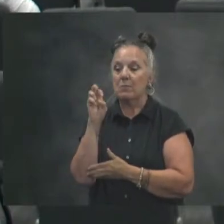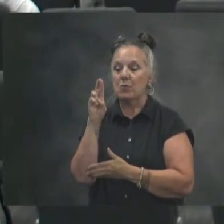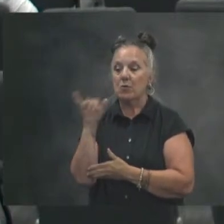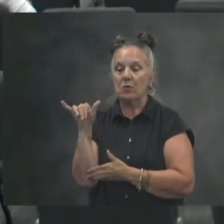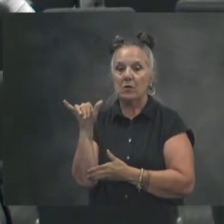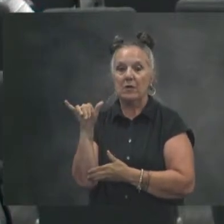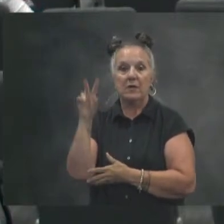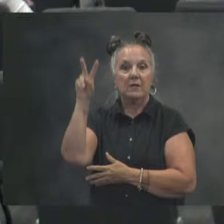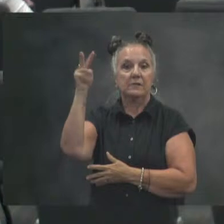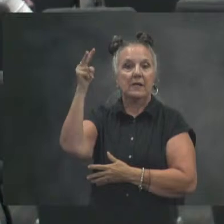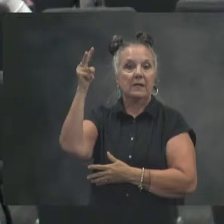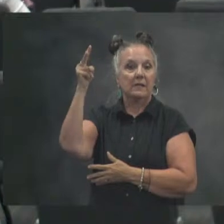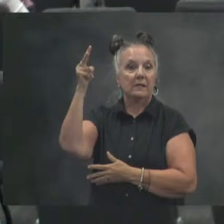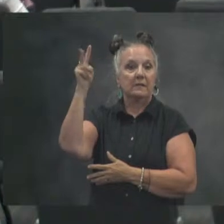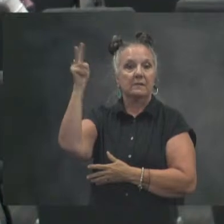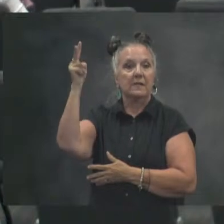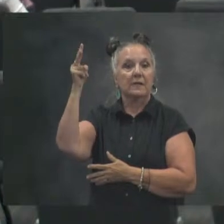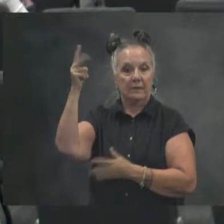Is there a second? Second.